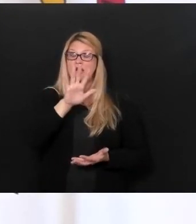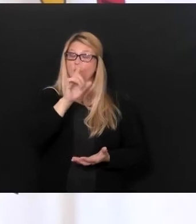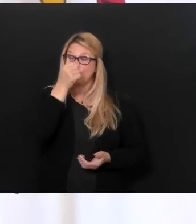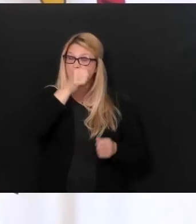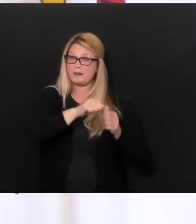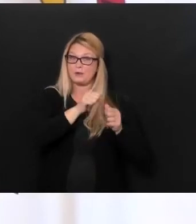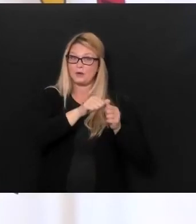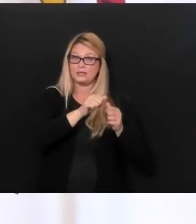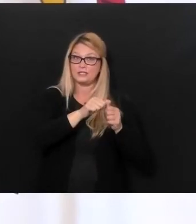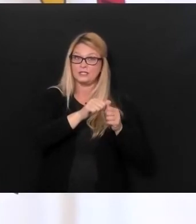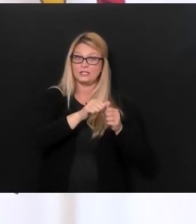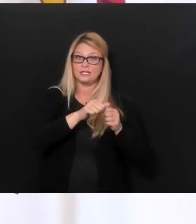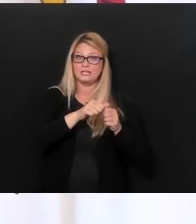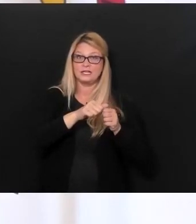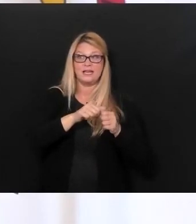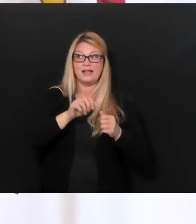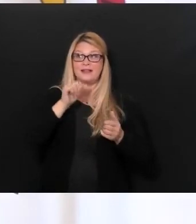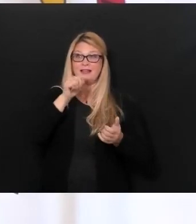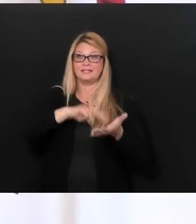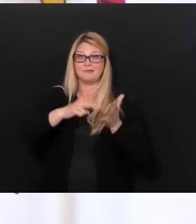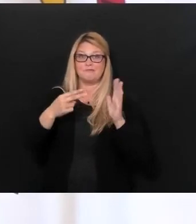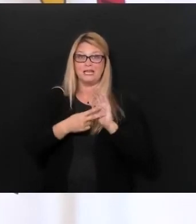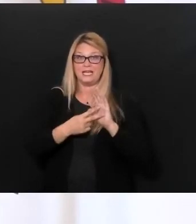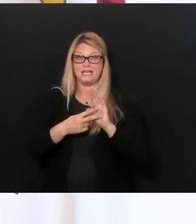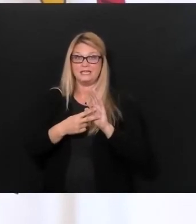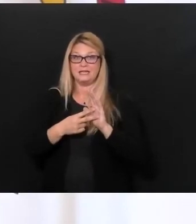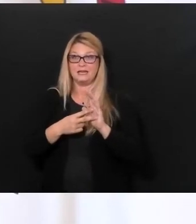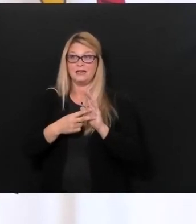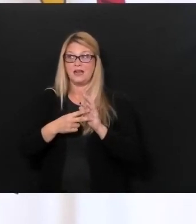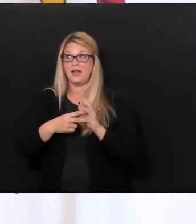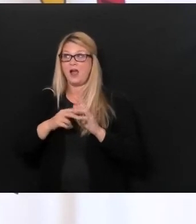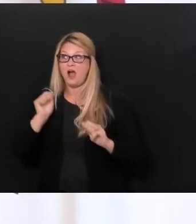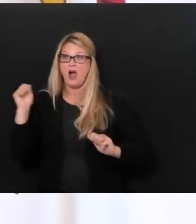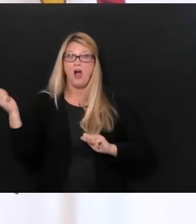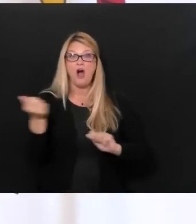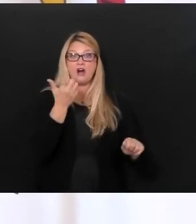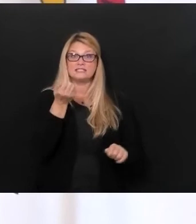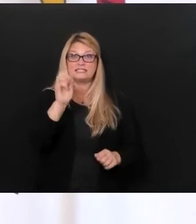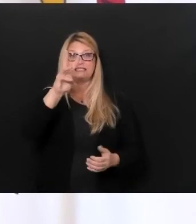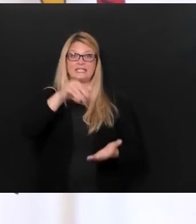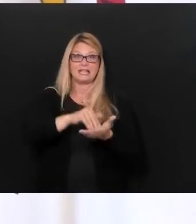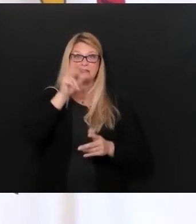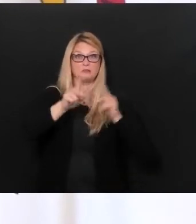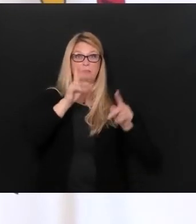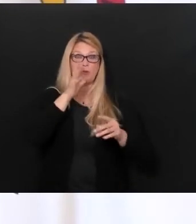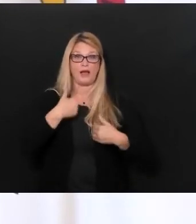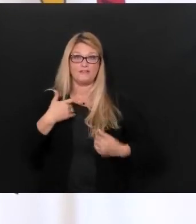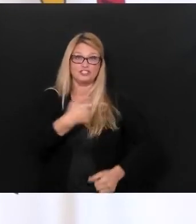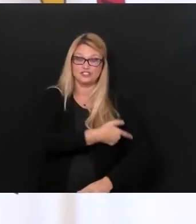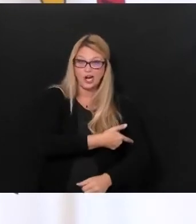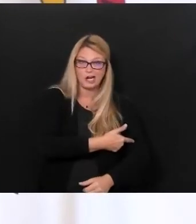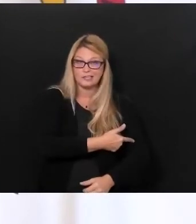16,575 that will get the shot and then automatically, there's enough to